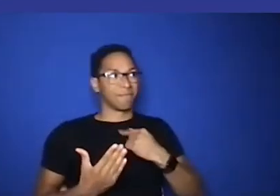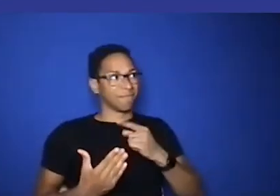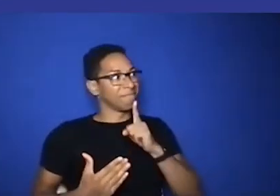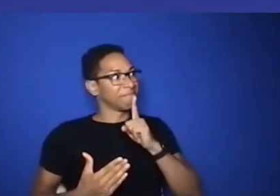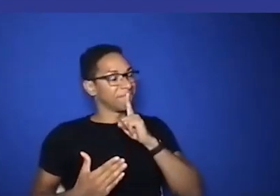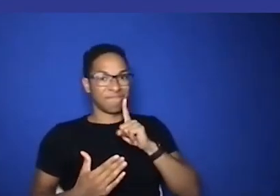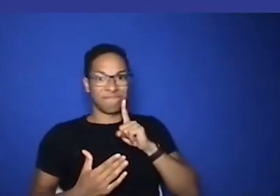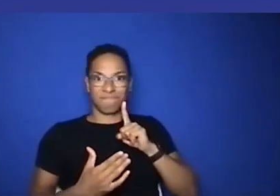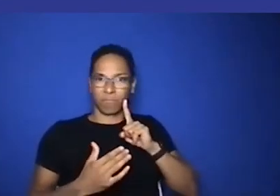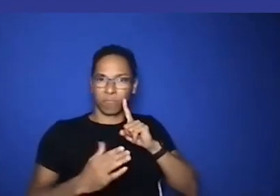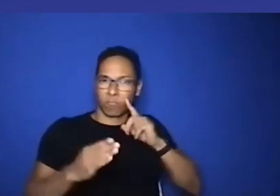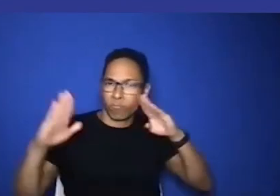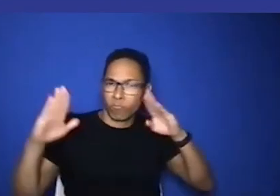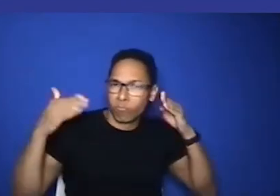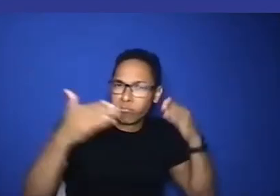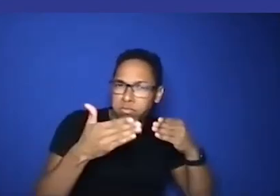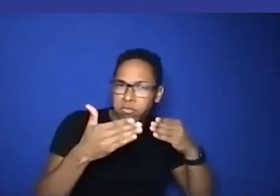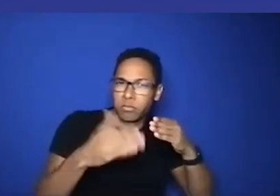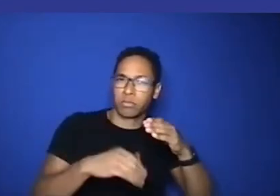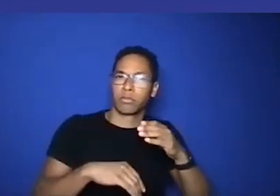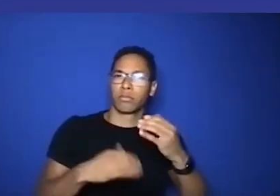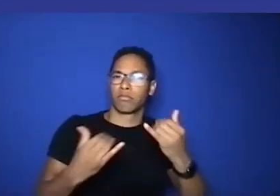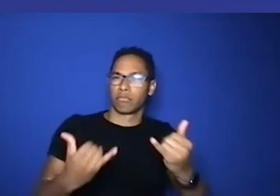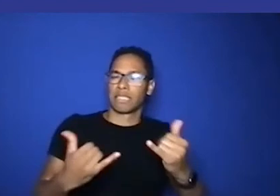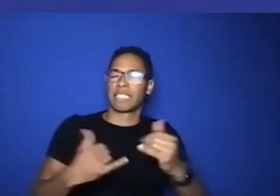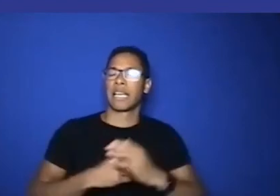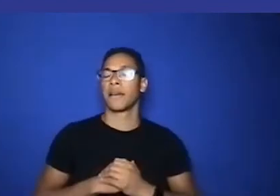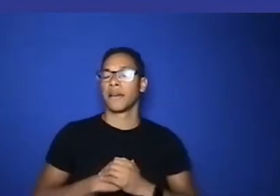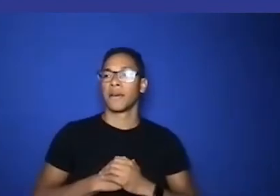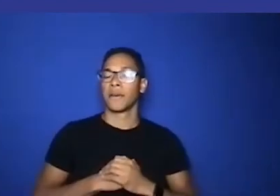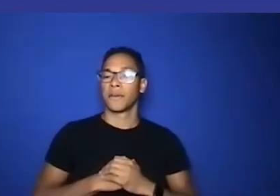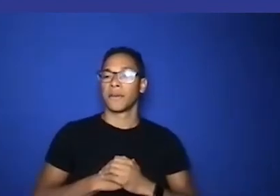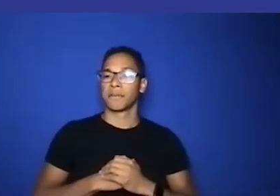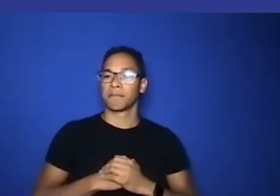tied to at the moment is thinking about